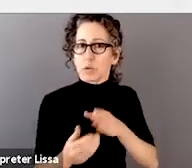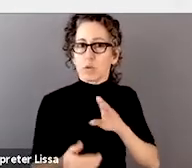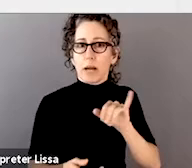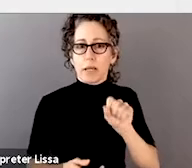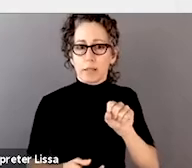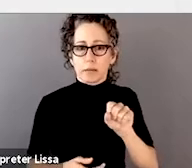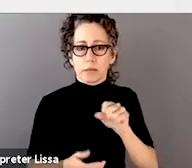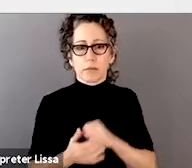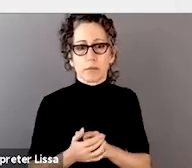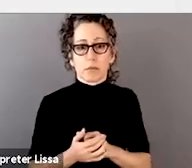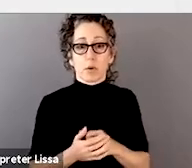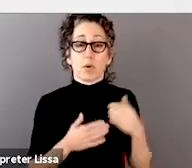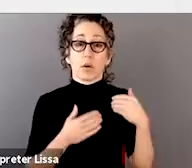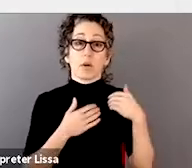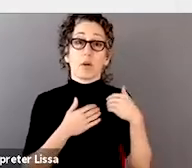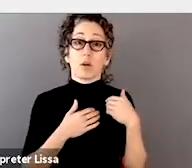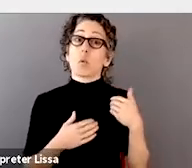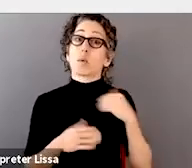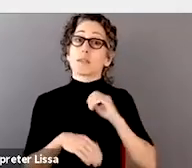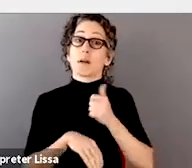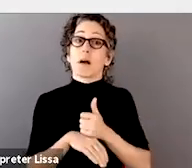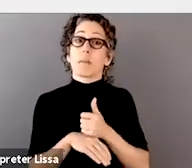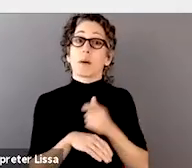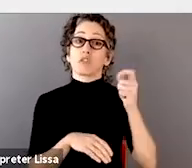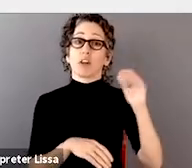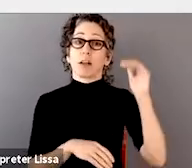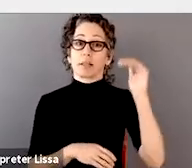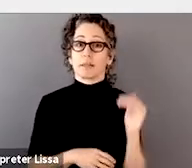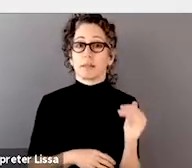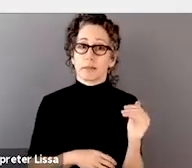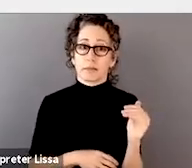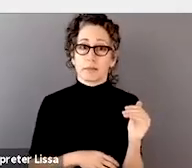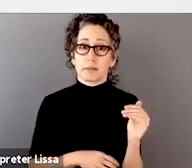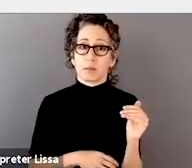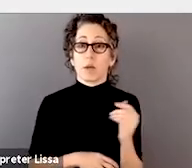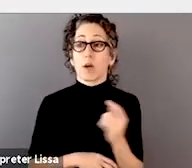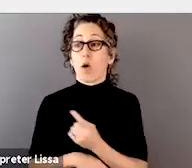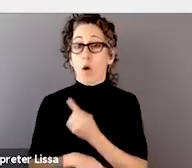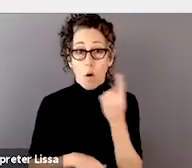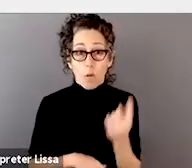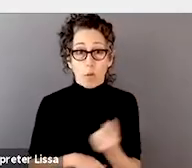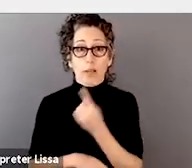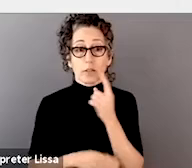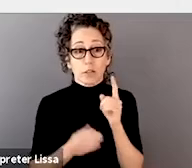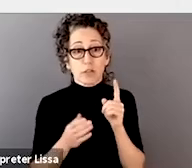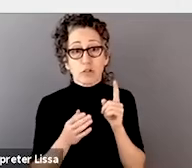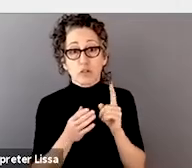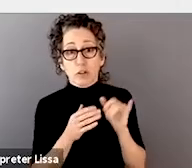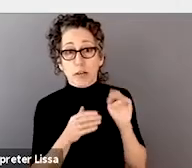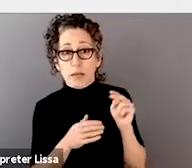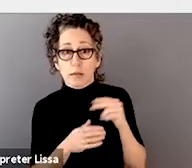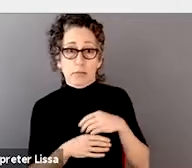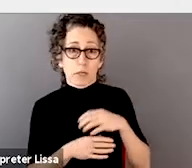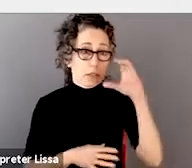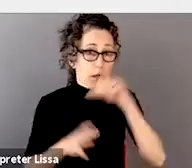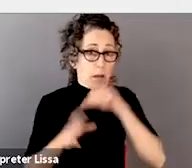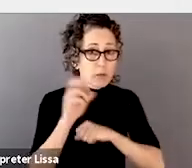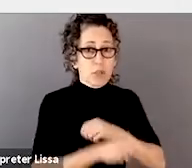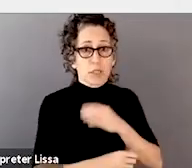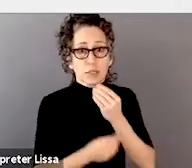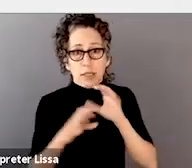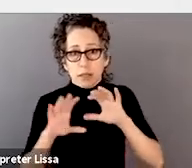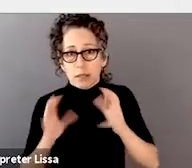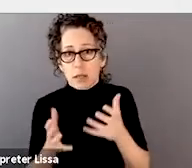this Responsibly AI Checklist. So where we're constantly checking our assumptions, the data set, what is the makeup of it?